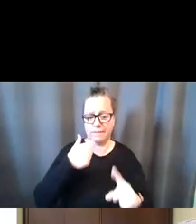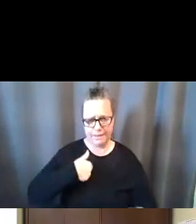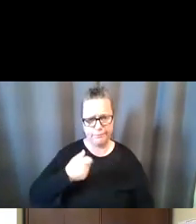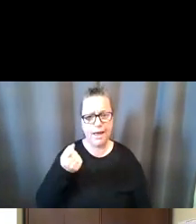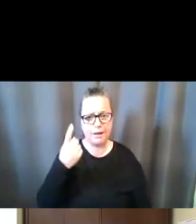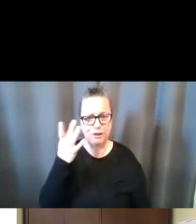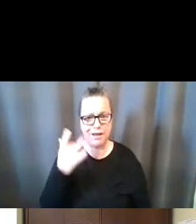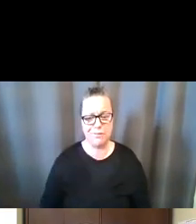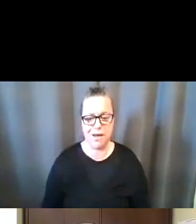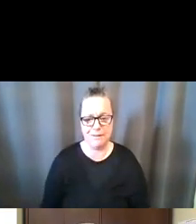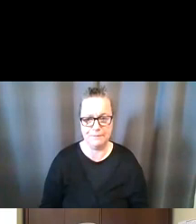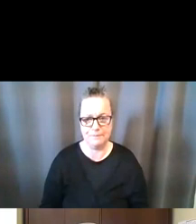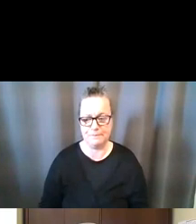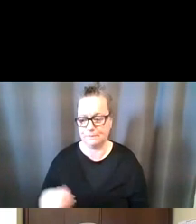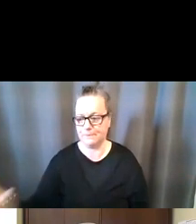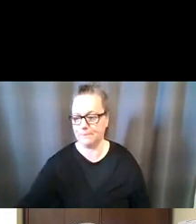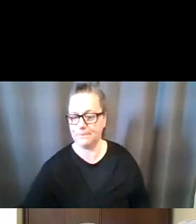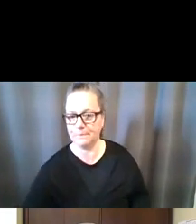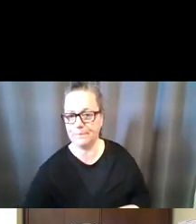why?